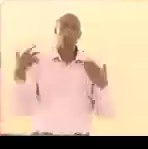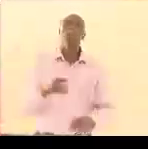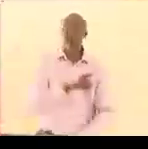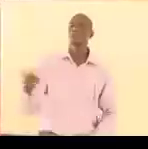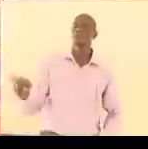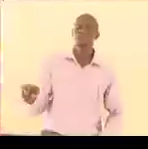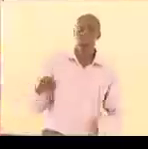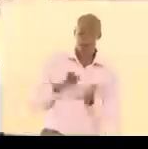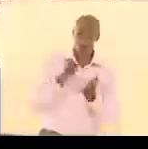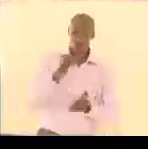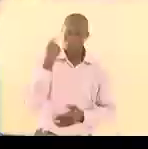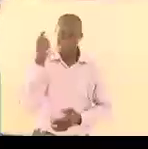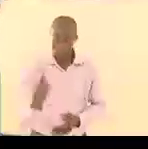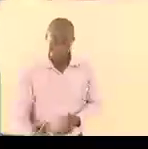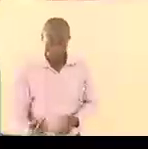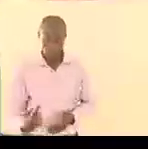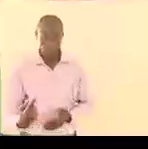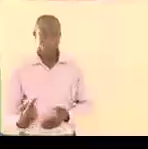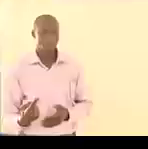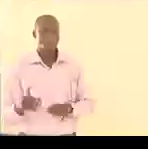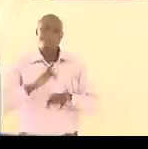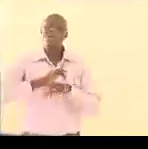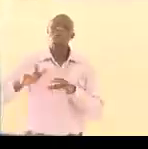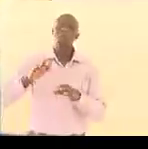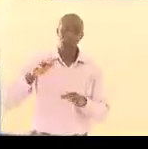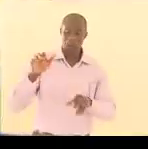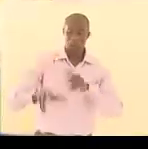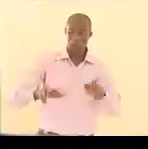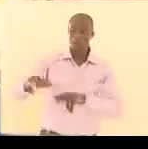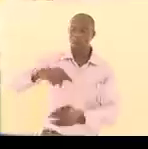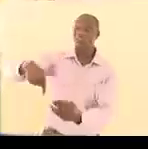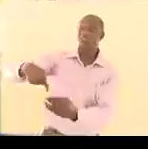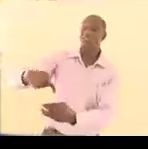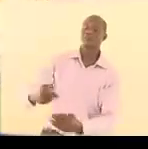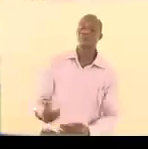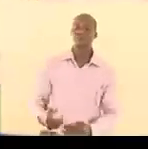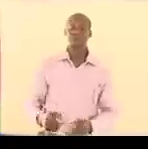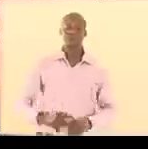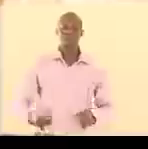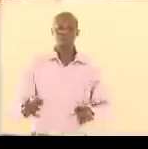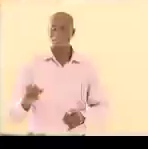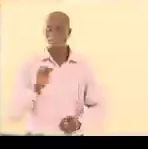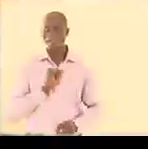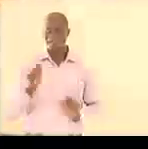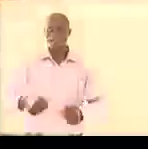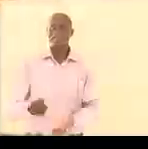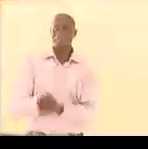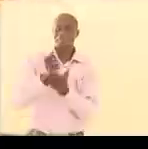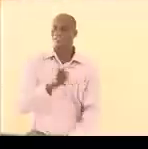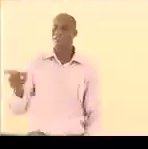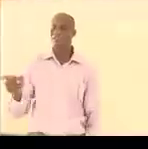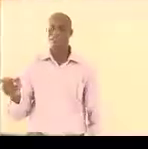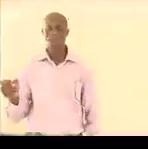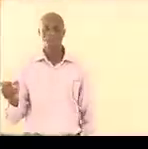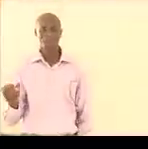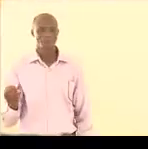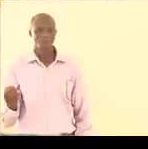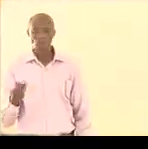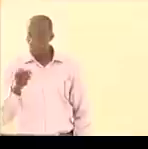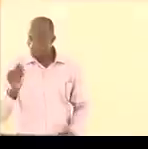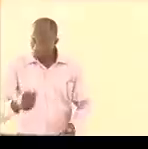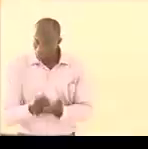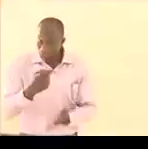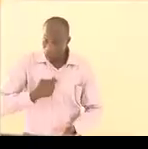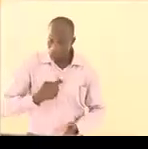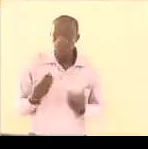They have finished you. It is only the container that is walking around. But I can help you.